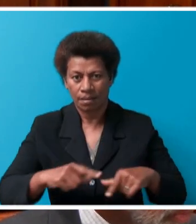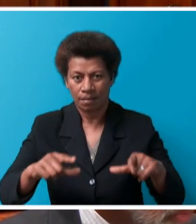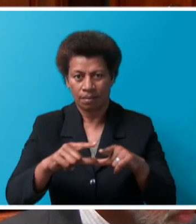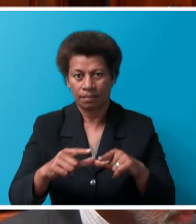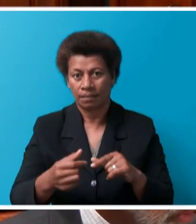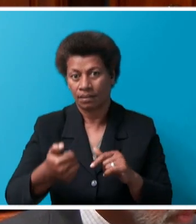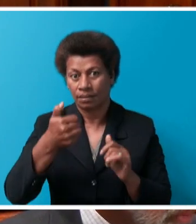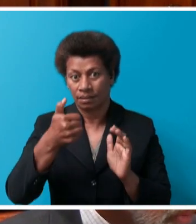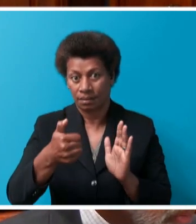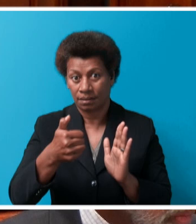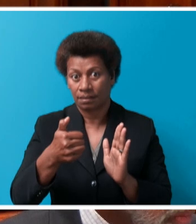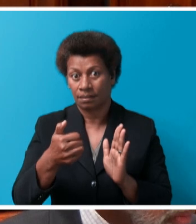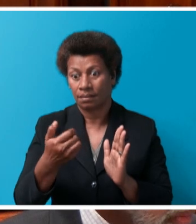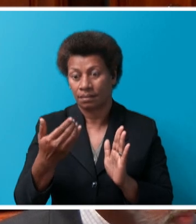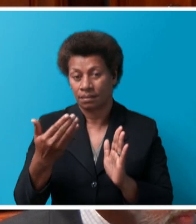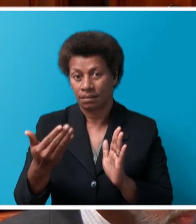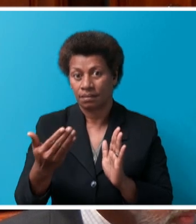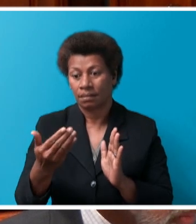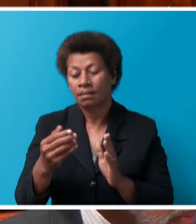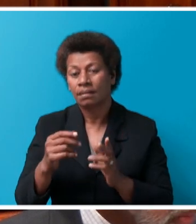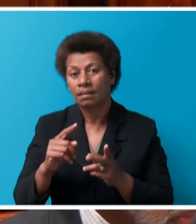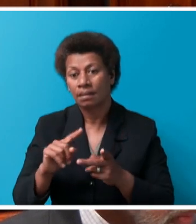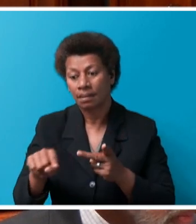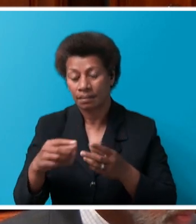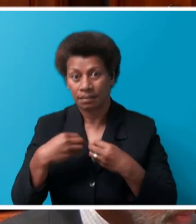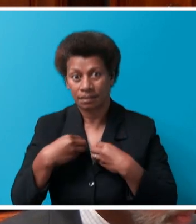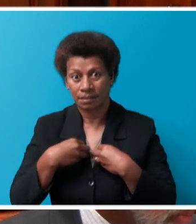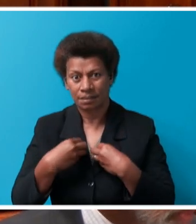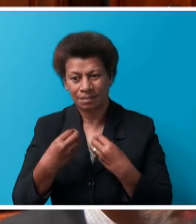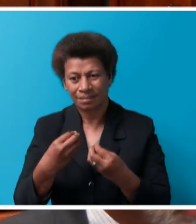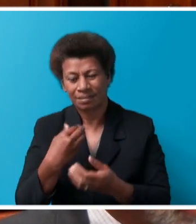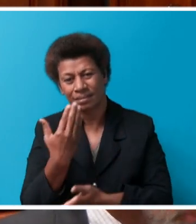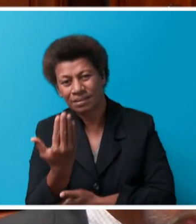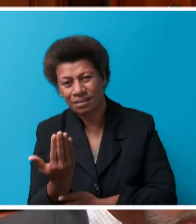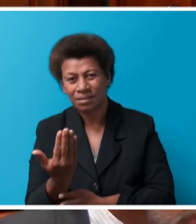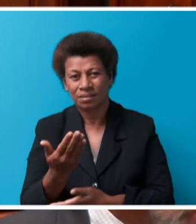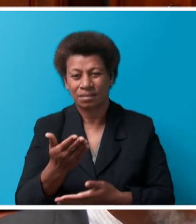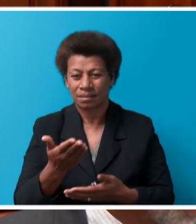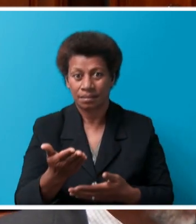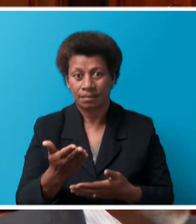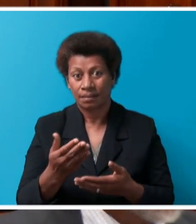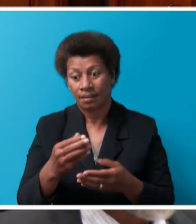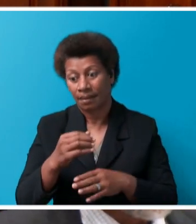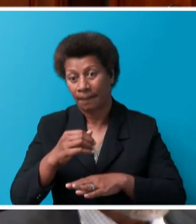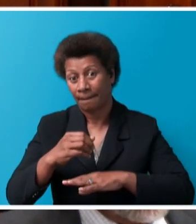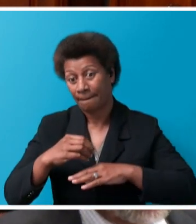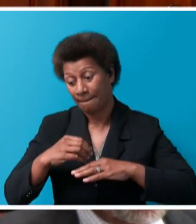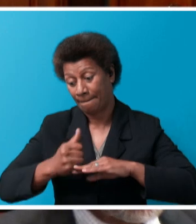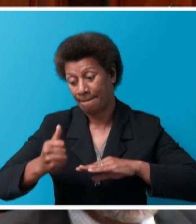public enterprises to increase efficiency, reduce reliance on government support, and improve service delivery.